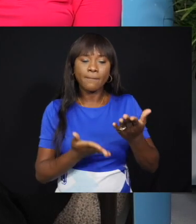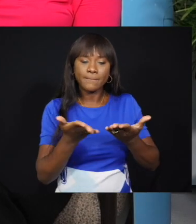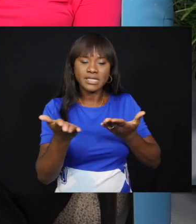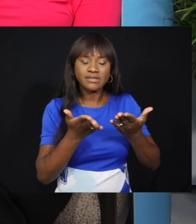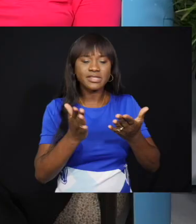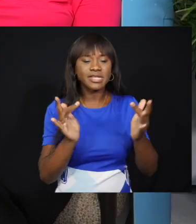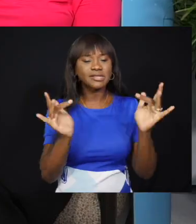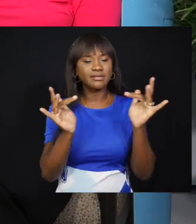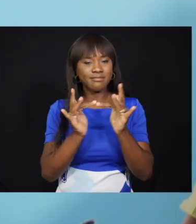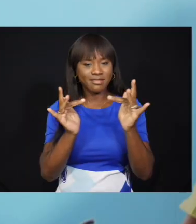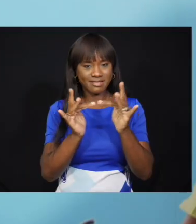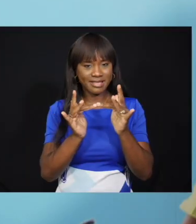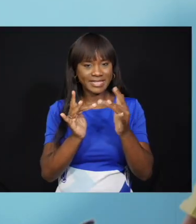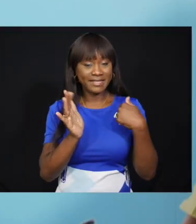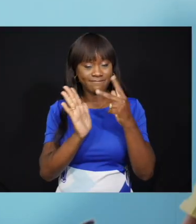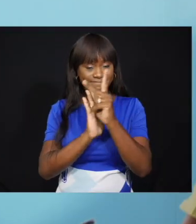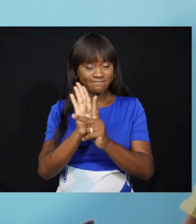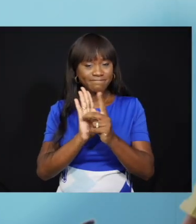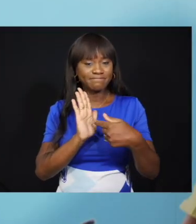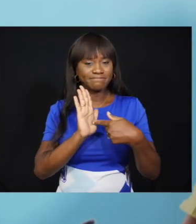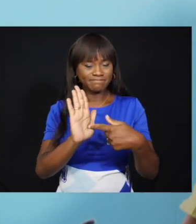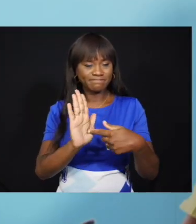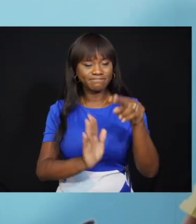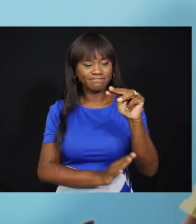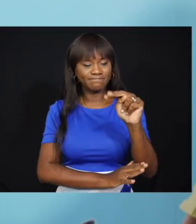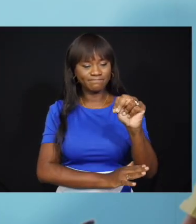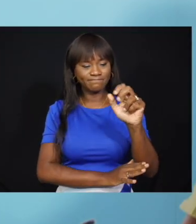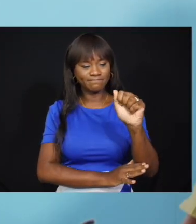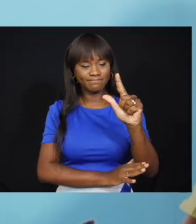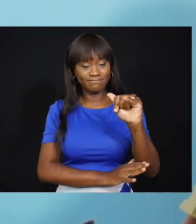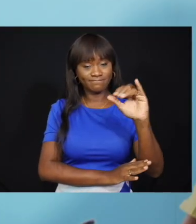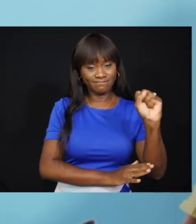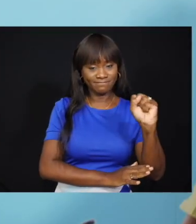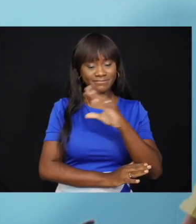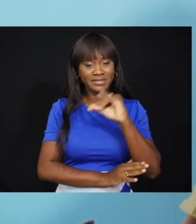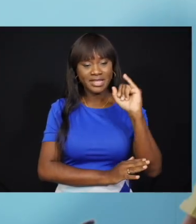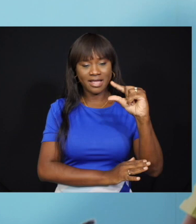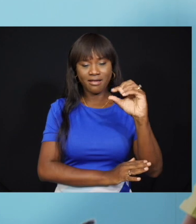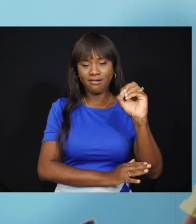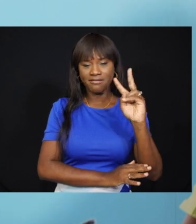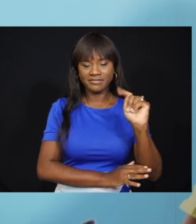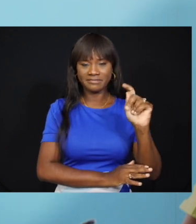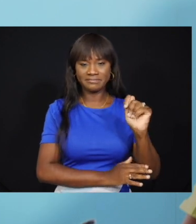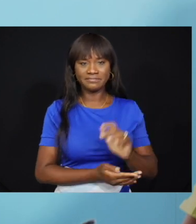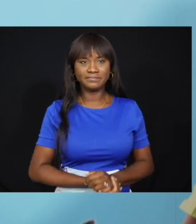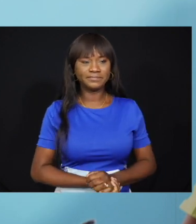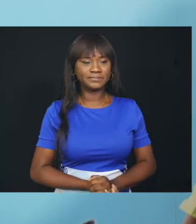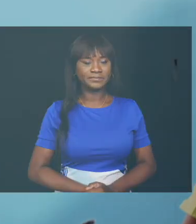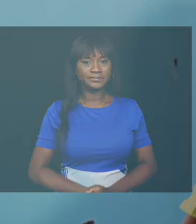accessing services online. Good. This is a video feature featuring NALIS and iGovTT. Let's take a